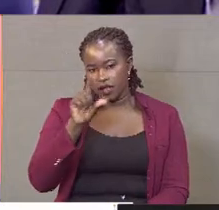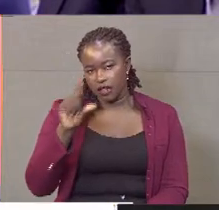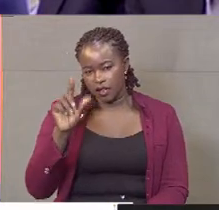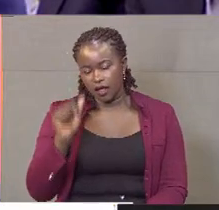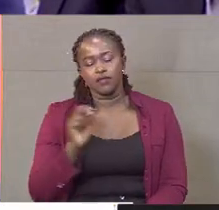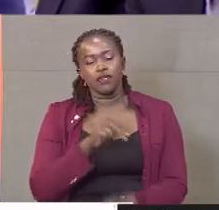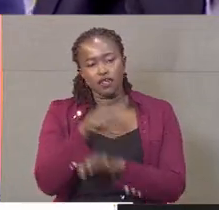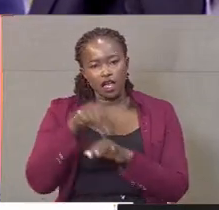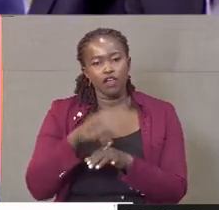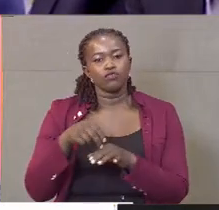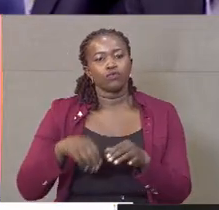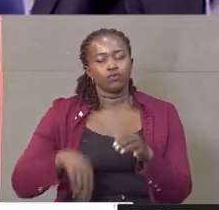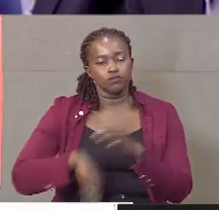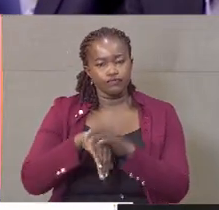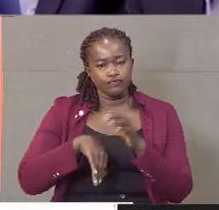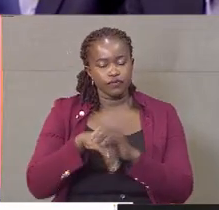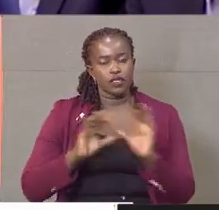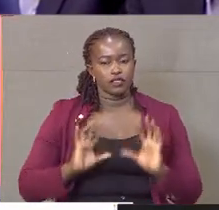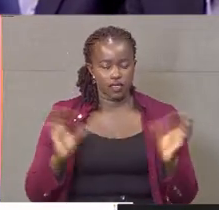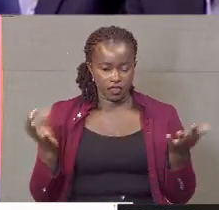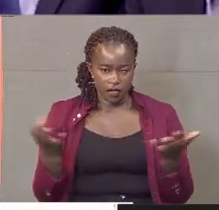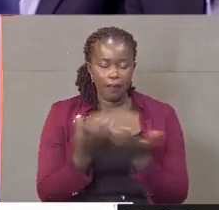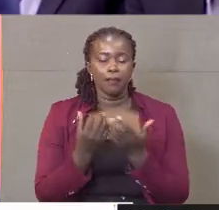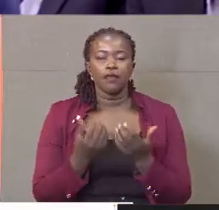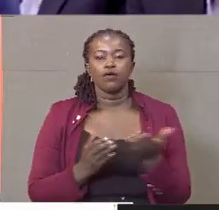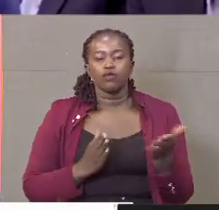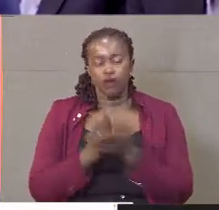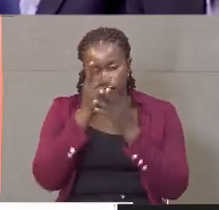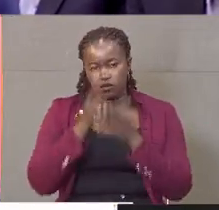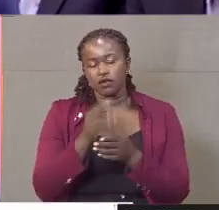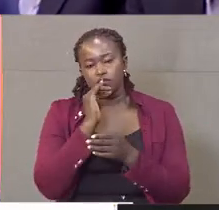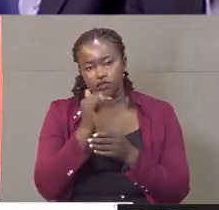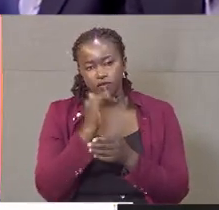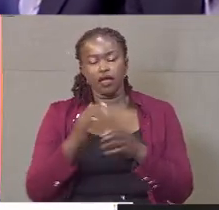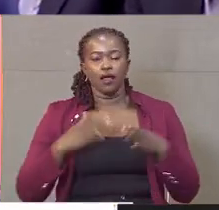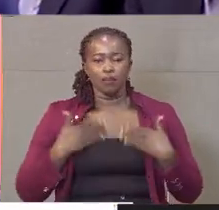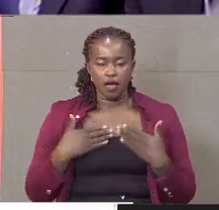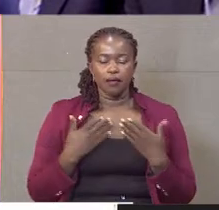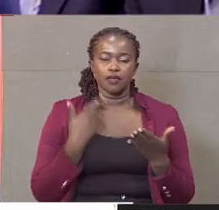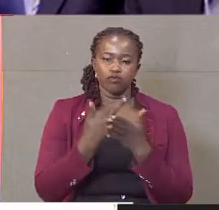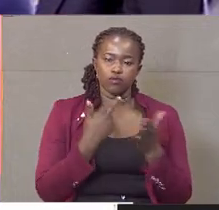Right Honorable Speaker, I'm happy to report that